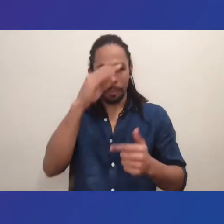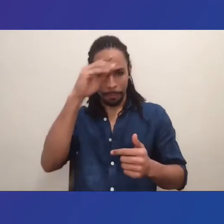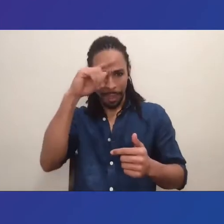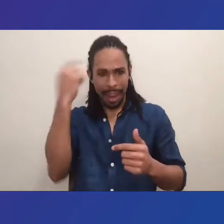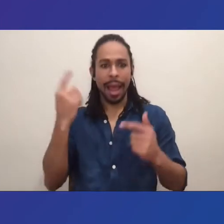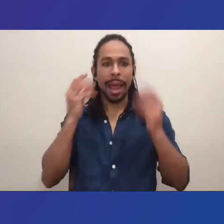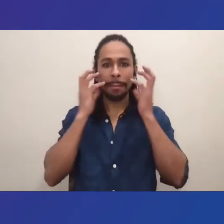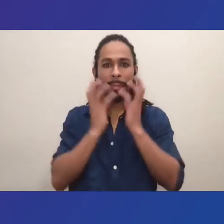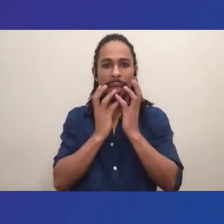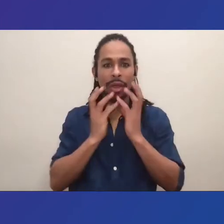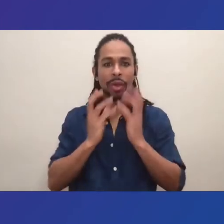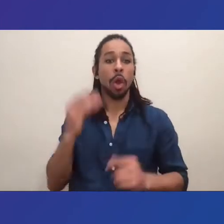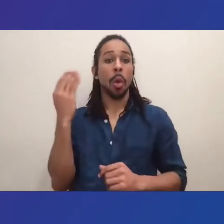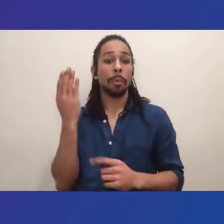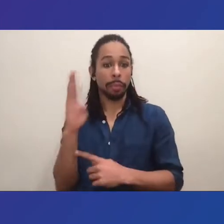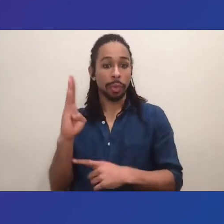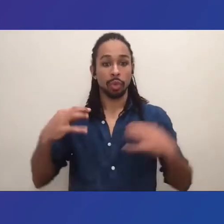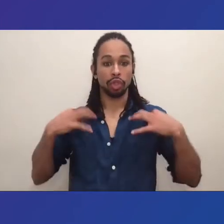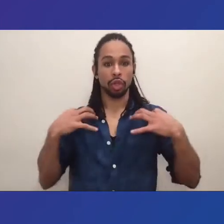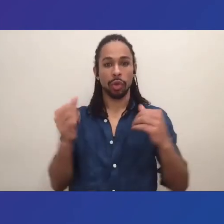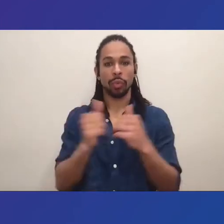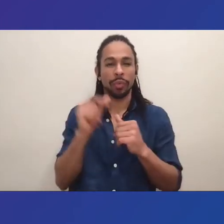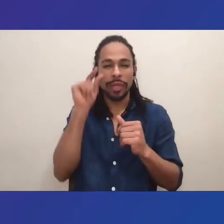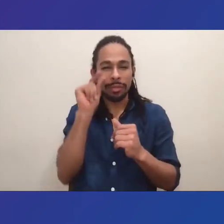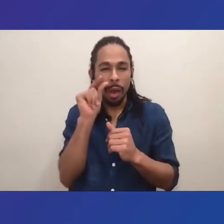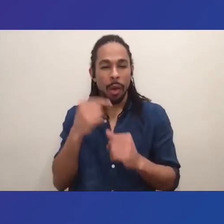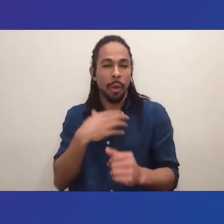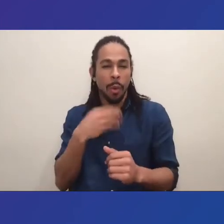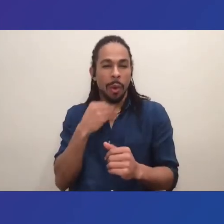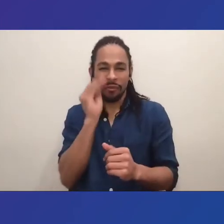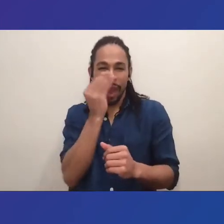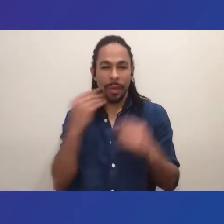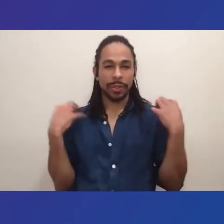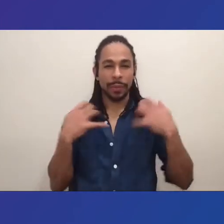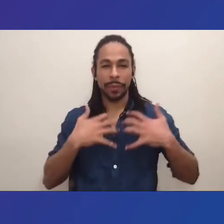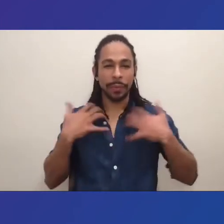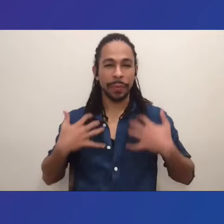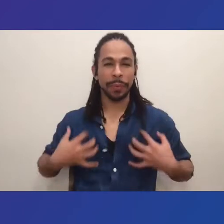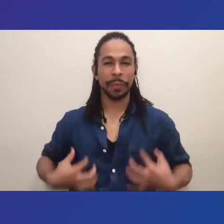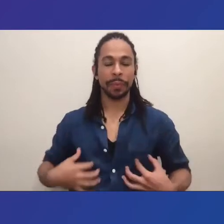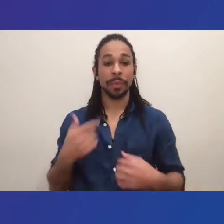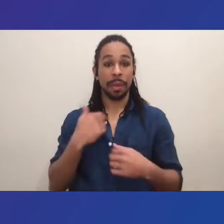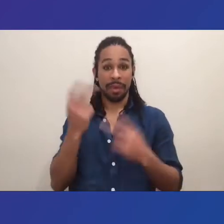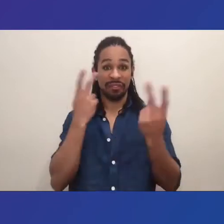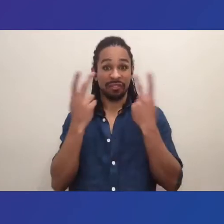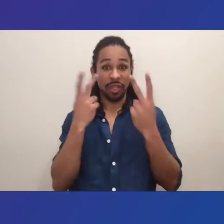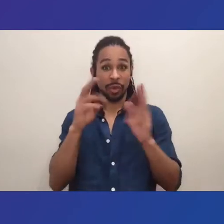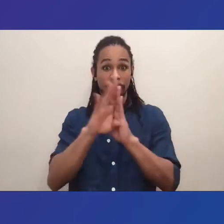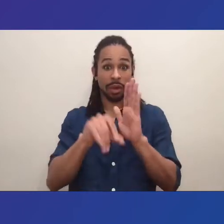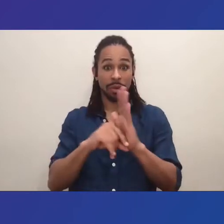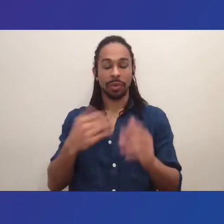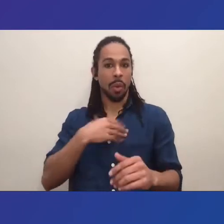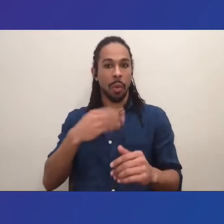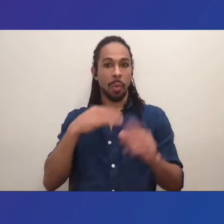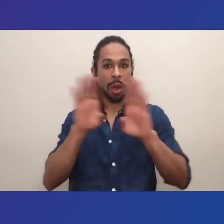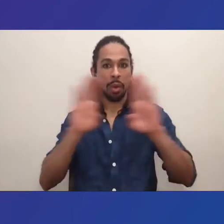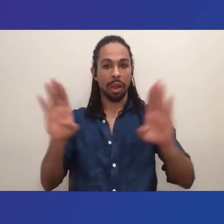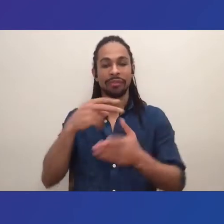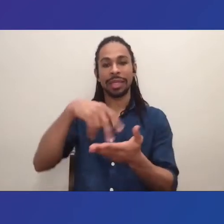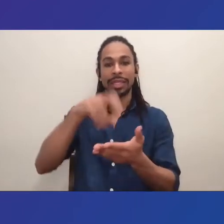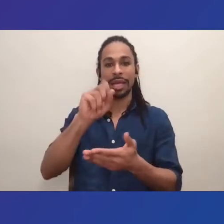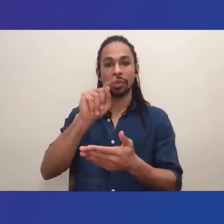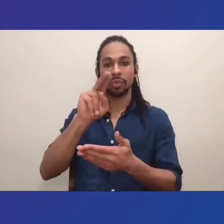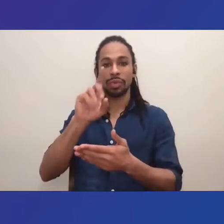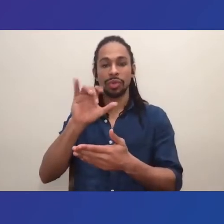with small white flowers on it. My visual background is the white wall of a dance studio faculty lounge. There are